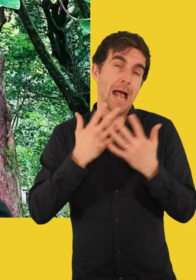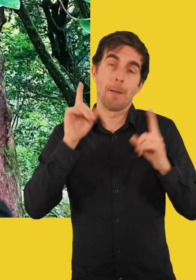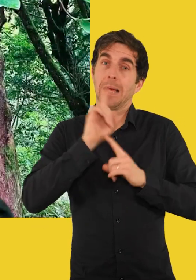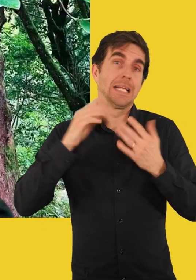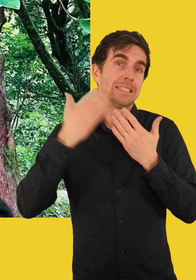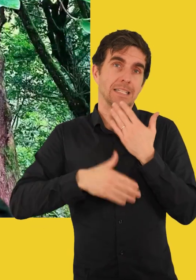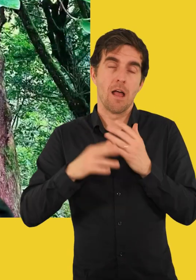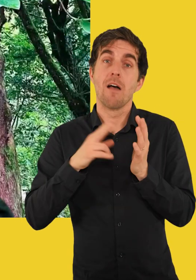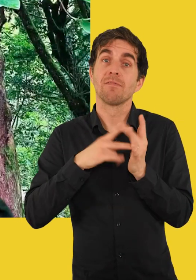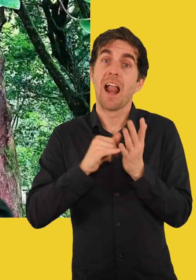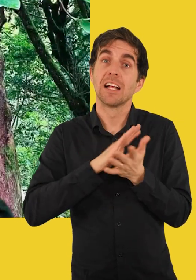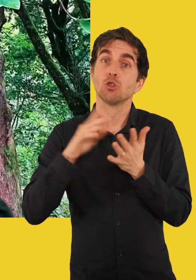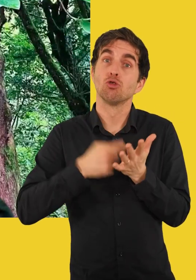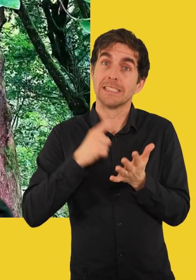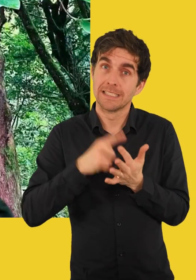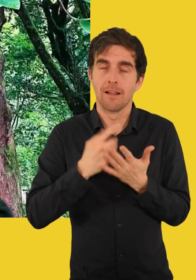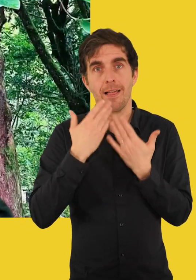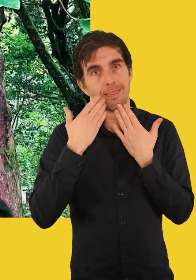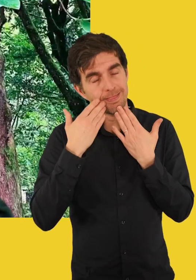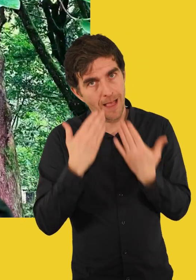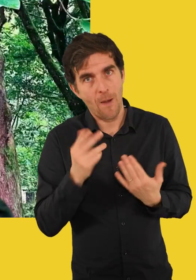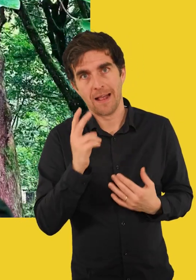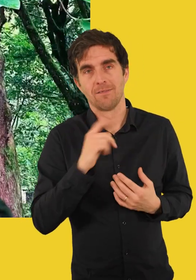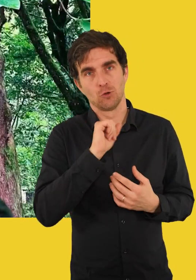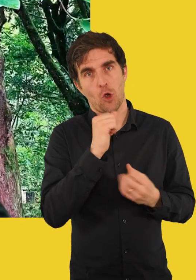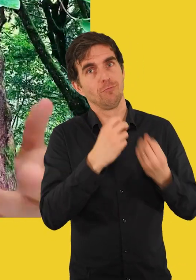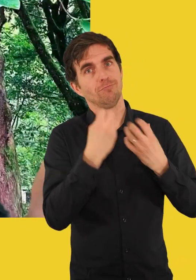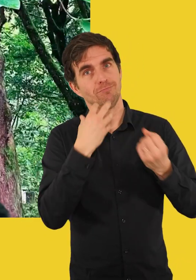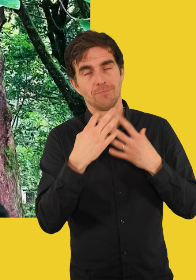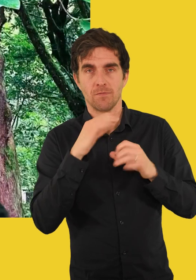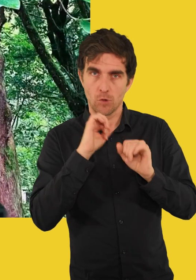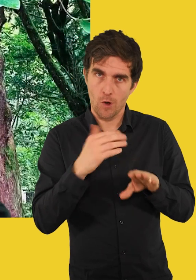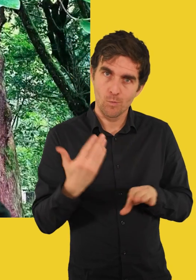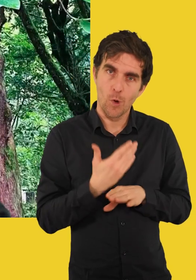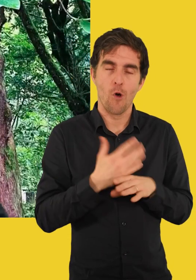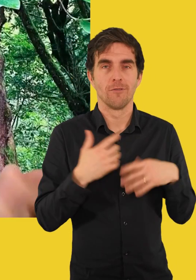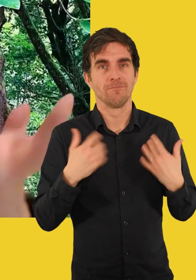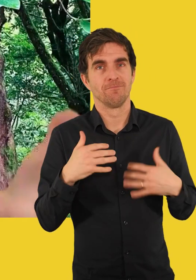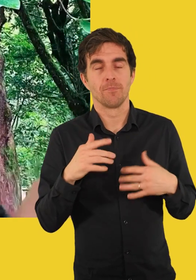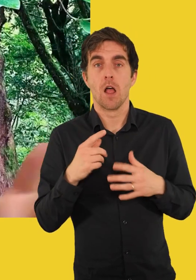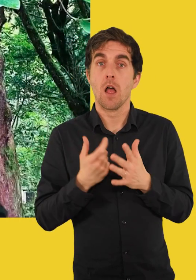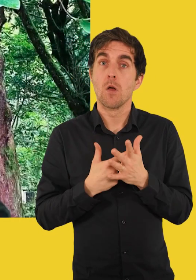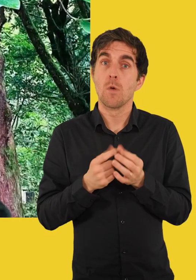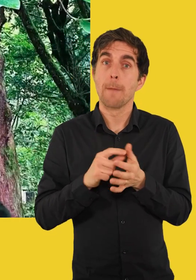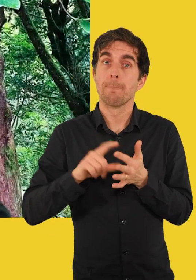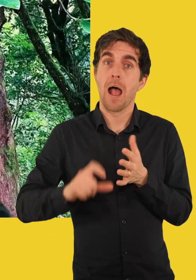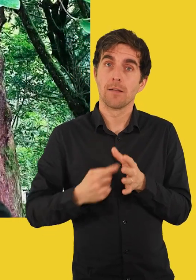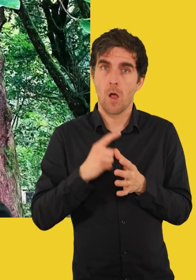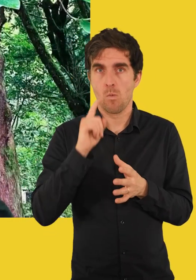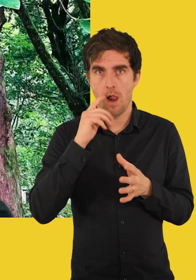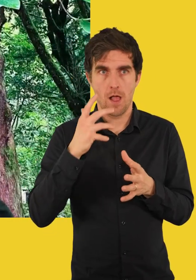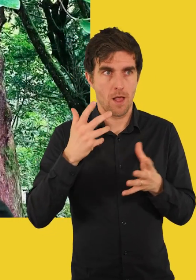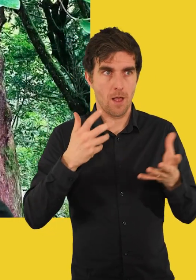meetings. And Vinishri, thank you so much again for your contributions, for your work, and Rebecca's to bring